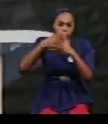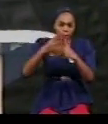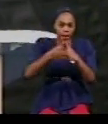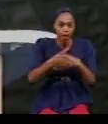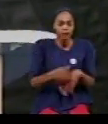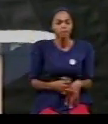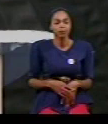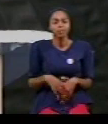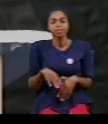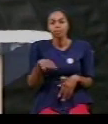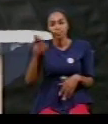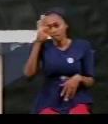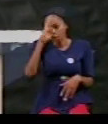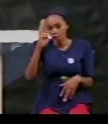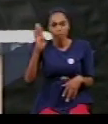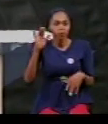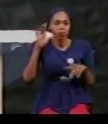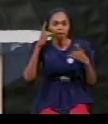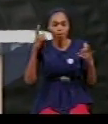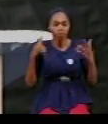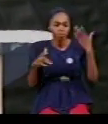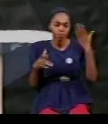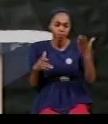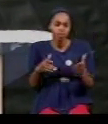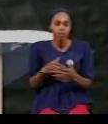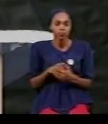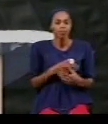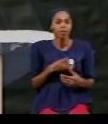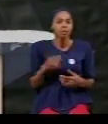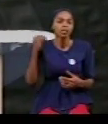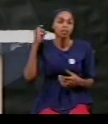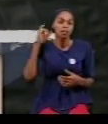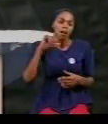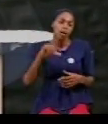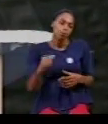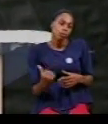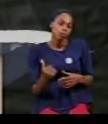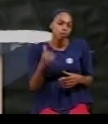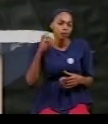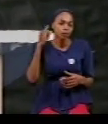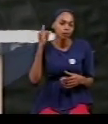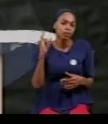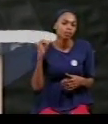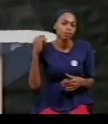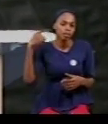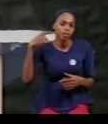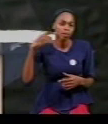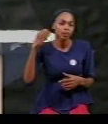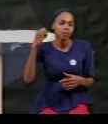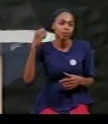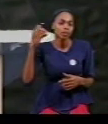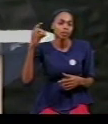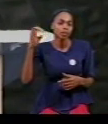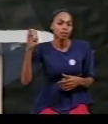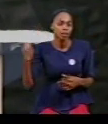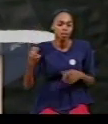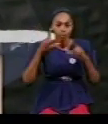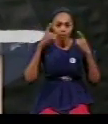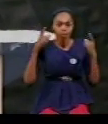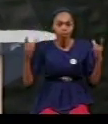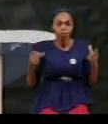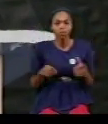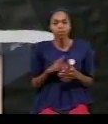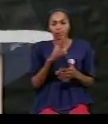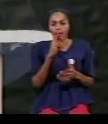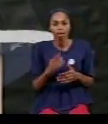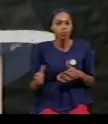all that is going on in Igede, they are directly behind the congregation opposite the altar area here. So